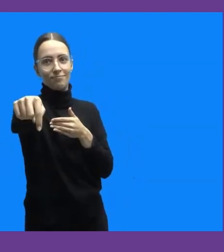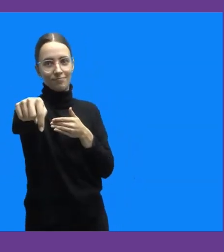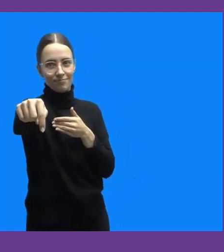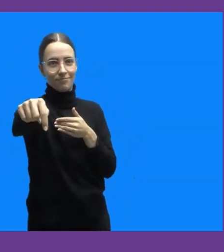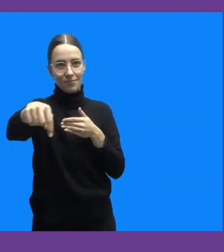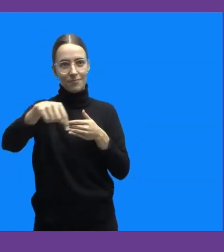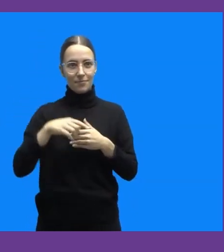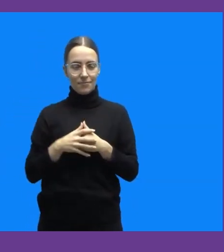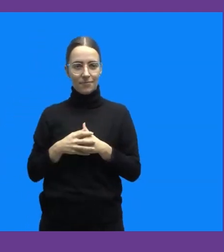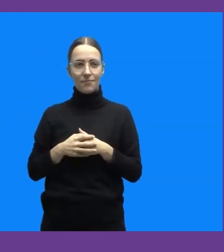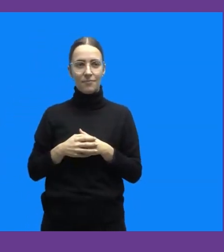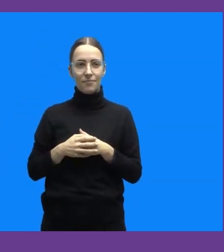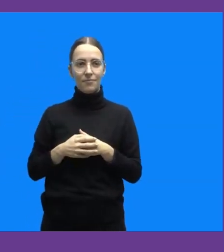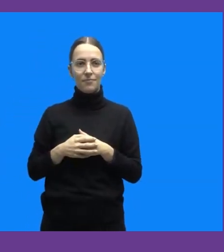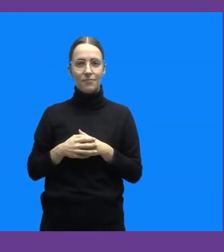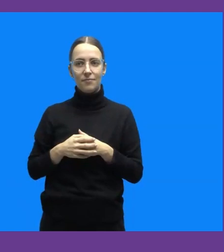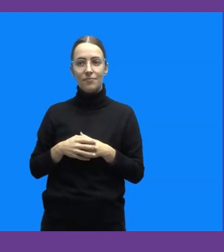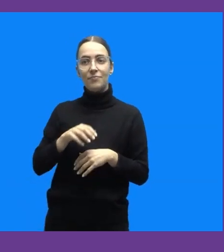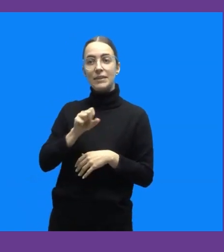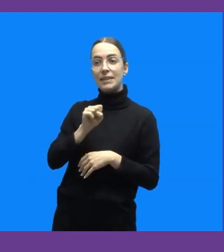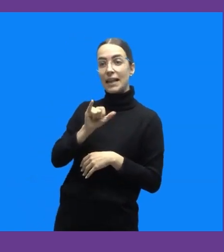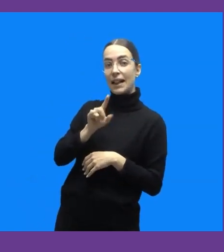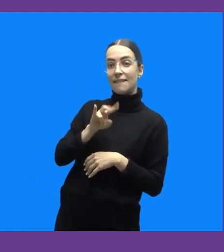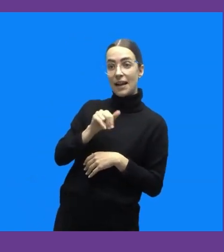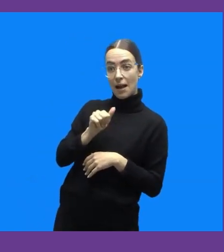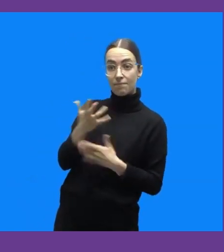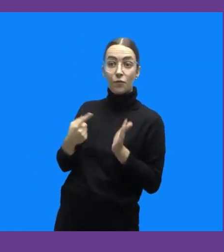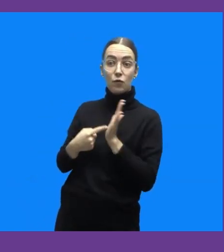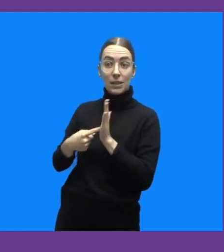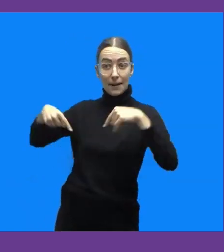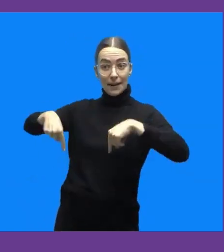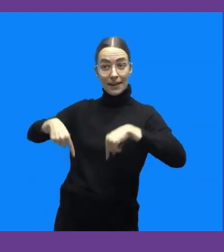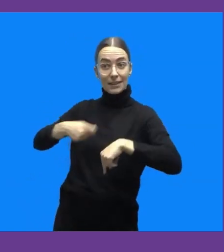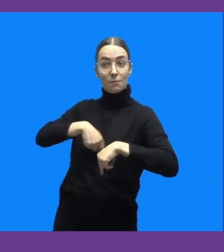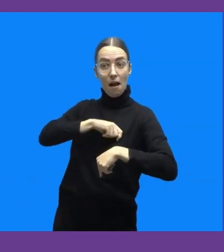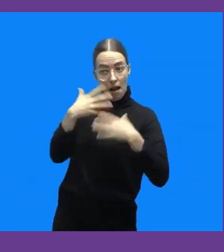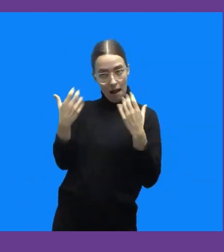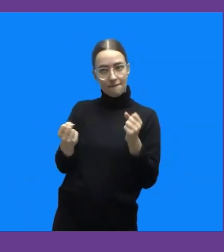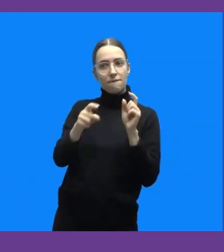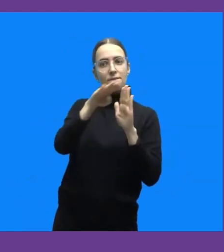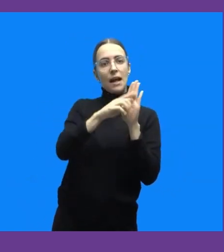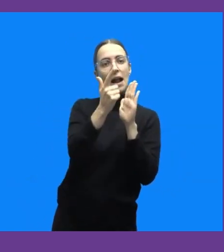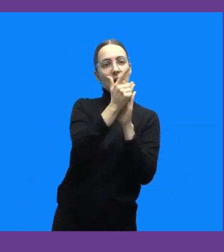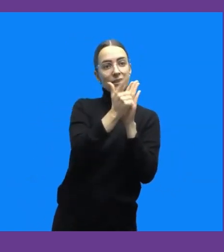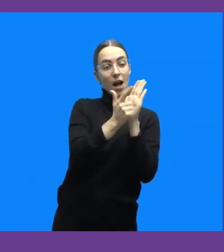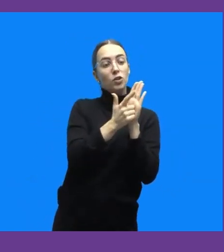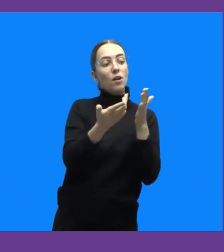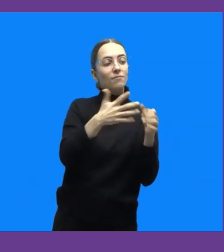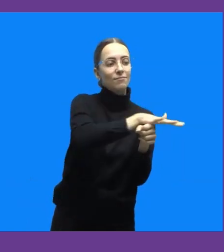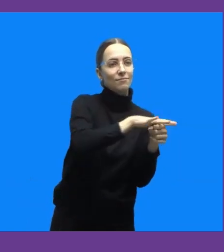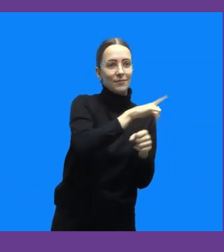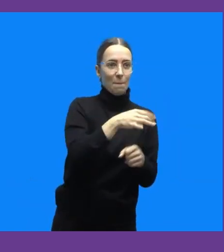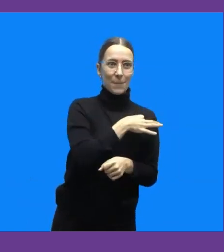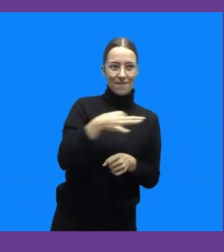the universities and the government when we are talking about people with disabilities, right? But we have seen that we